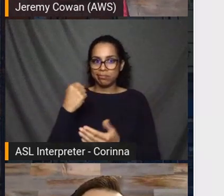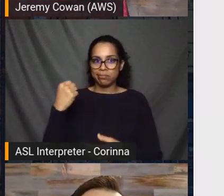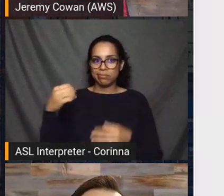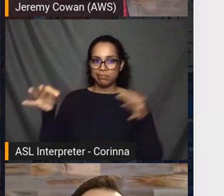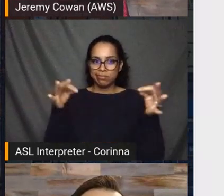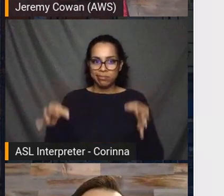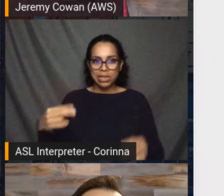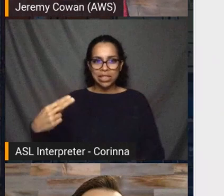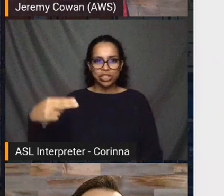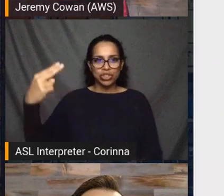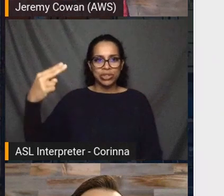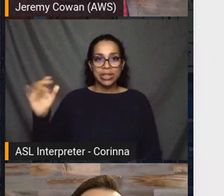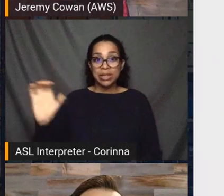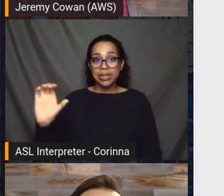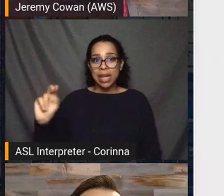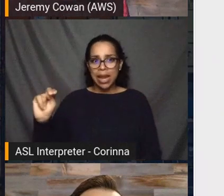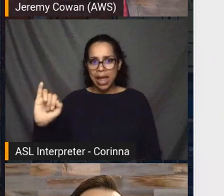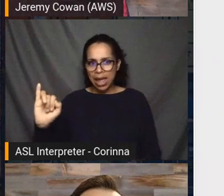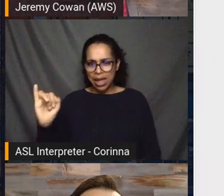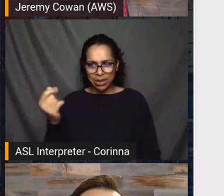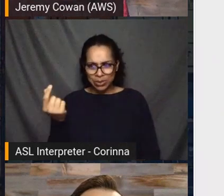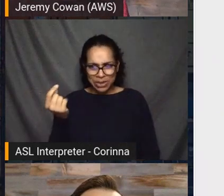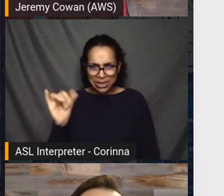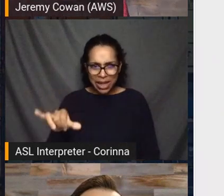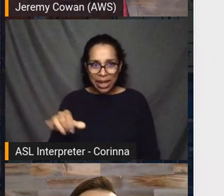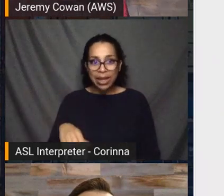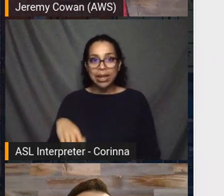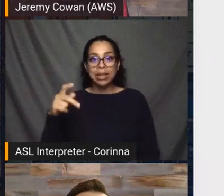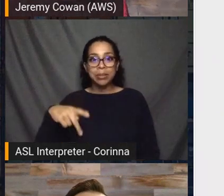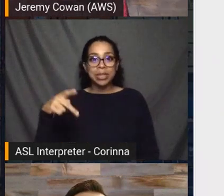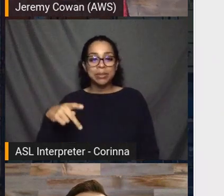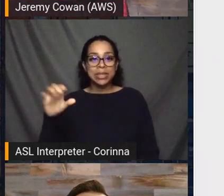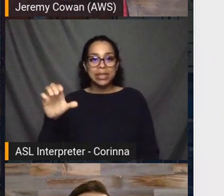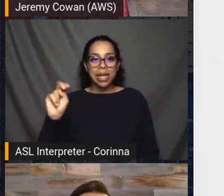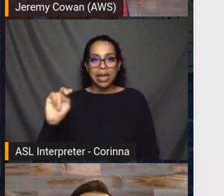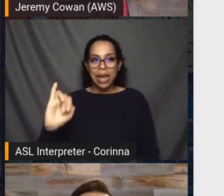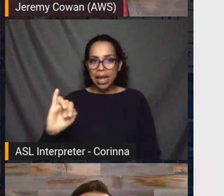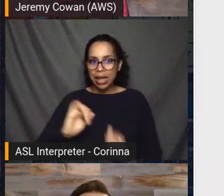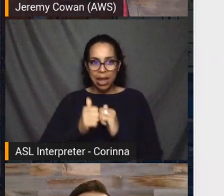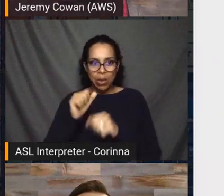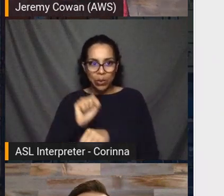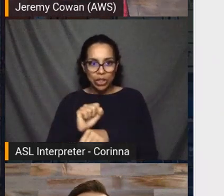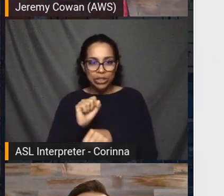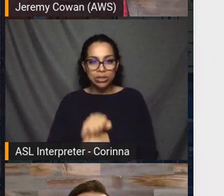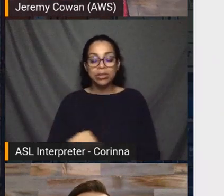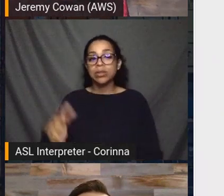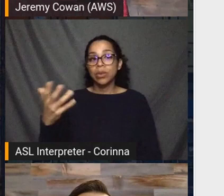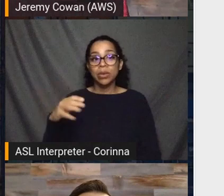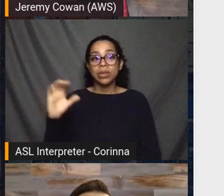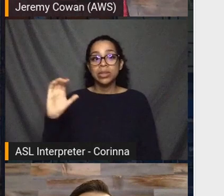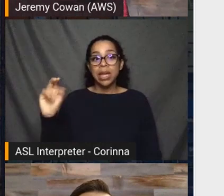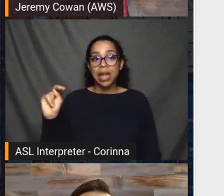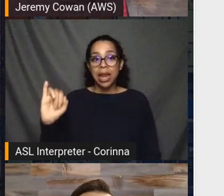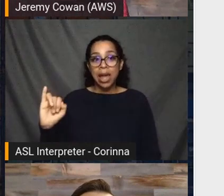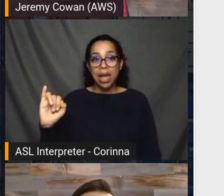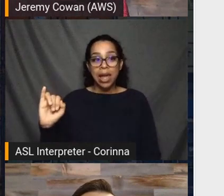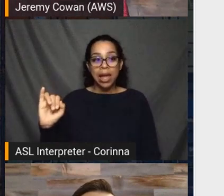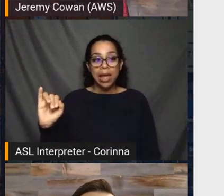about what CNI is and what VPC CNI and how it works today. CNI is nothing